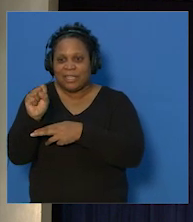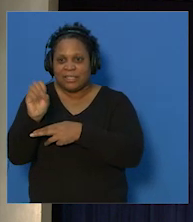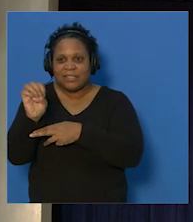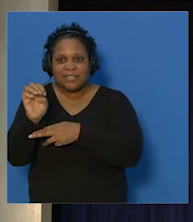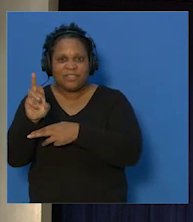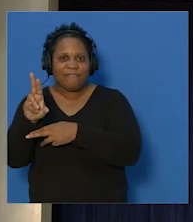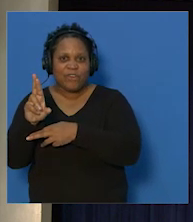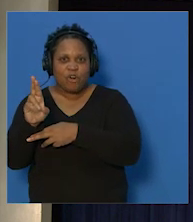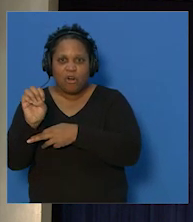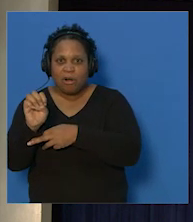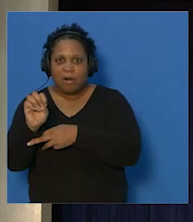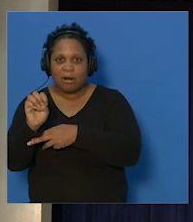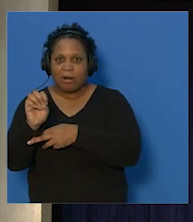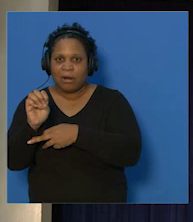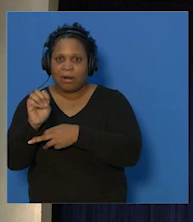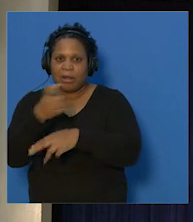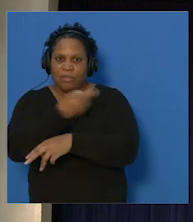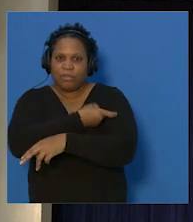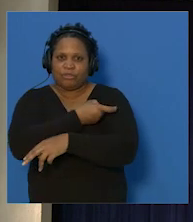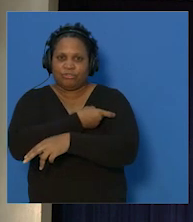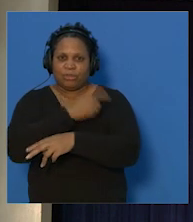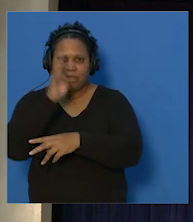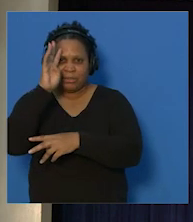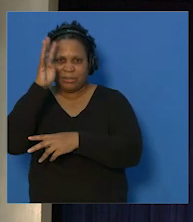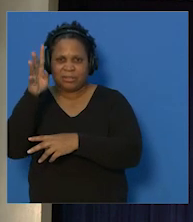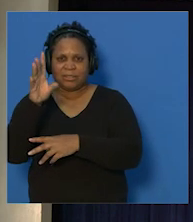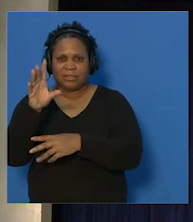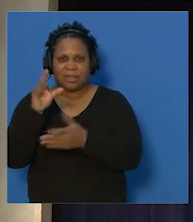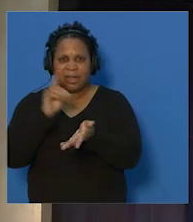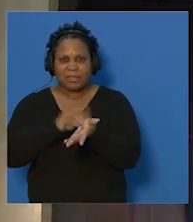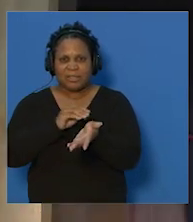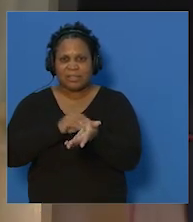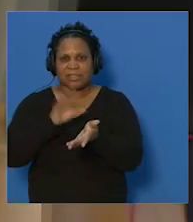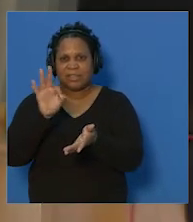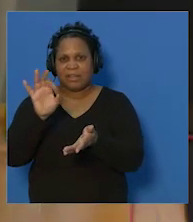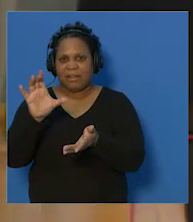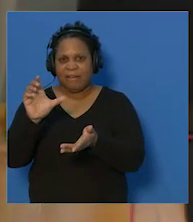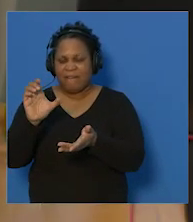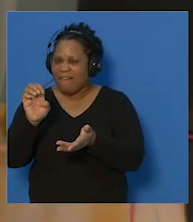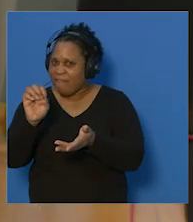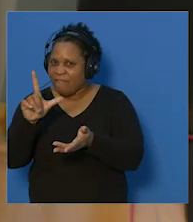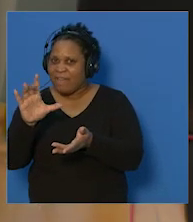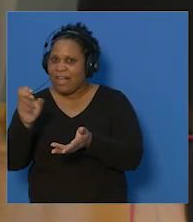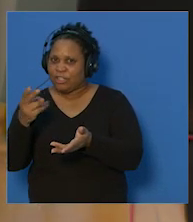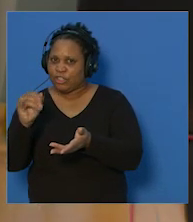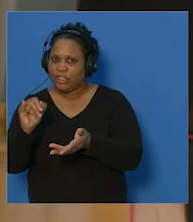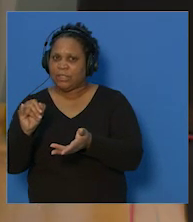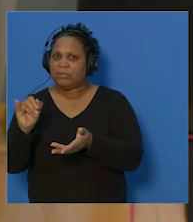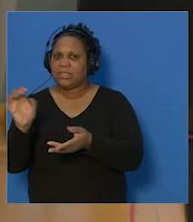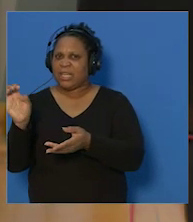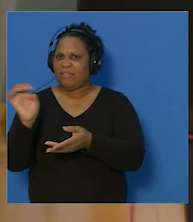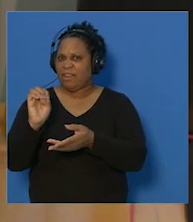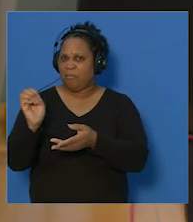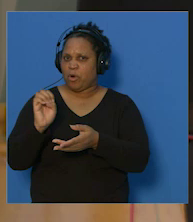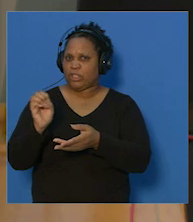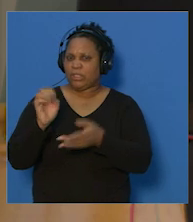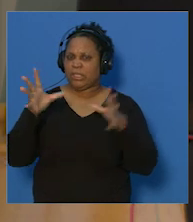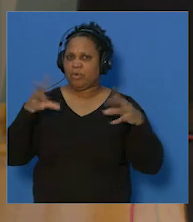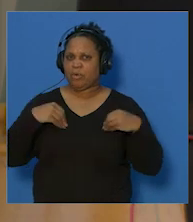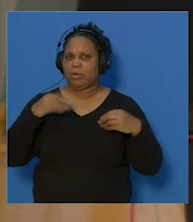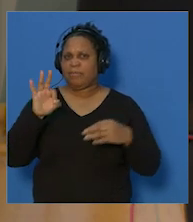the drug touted by Dr. Fauci and others that was given emergency approval by the FDA this